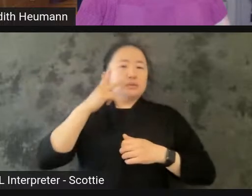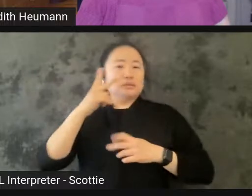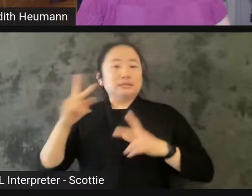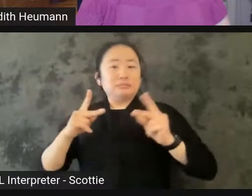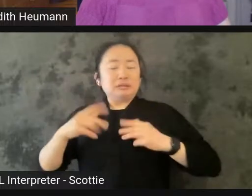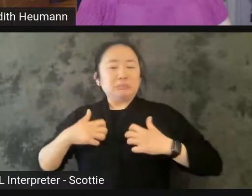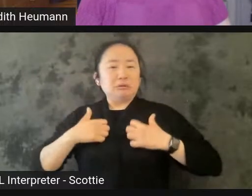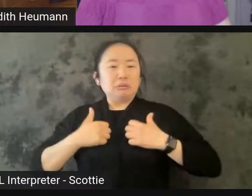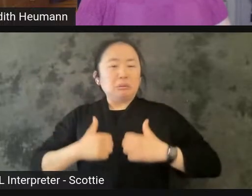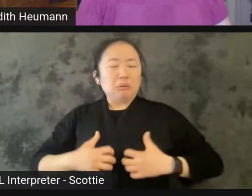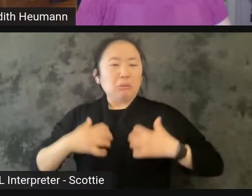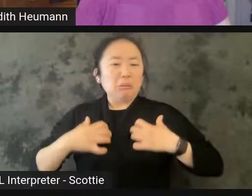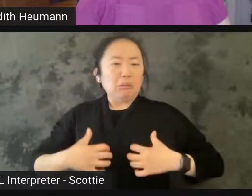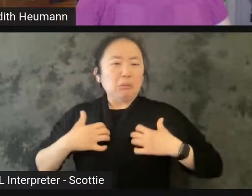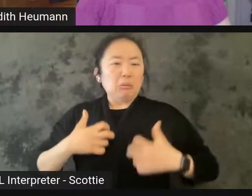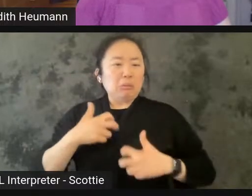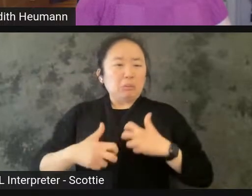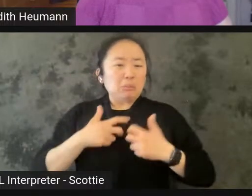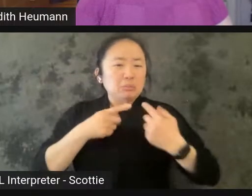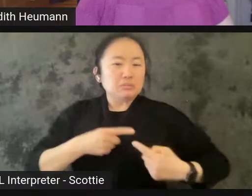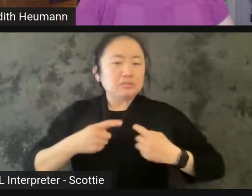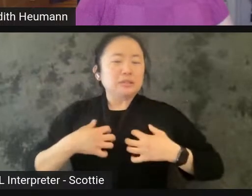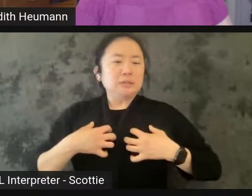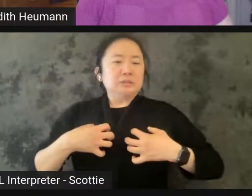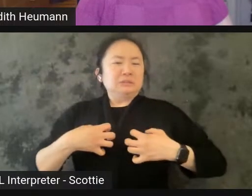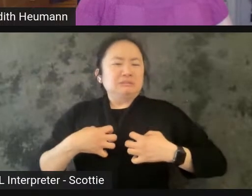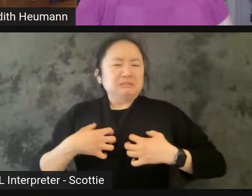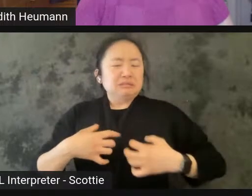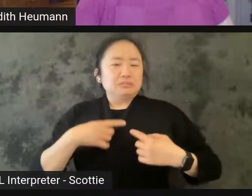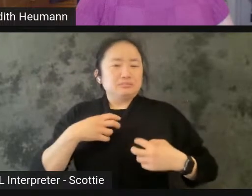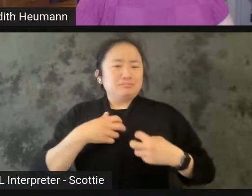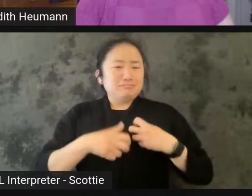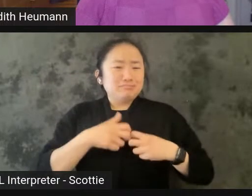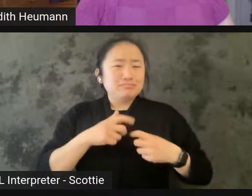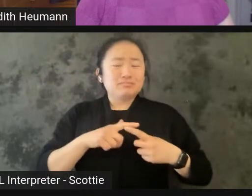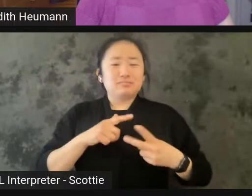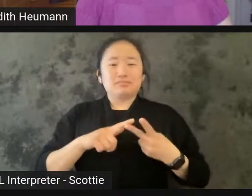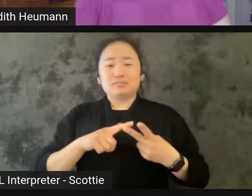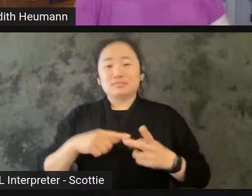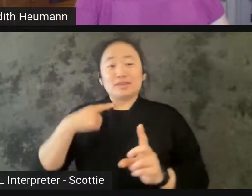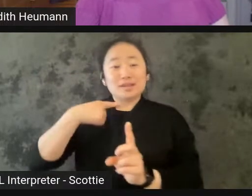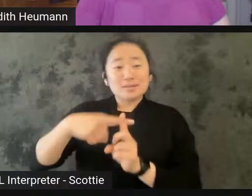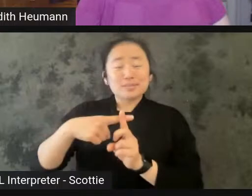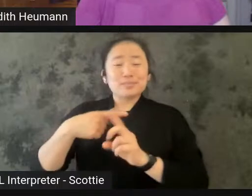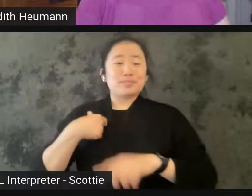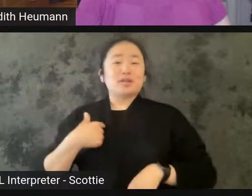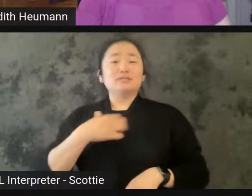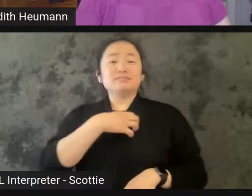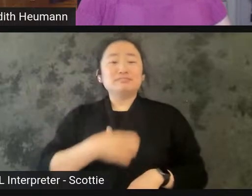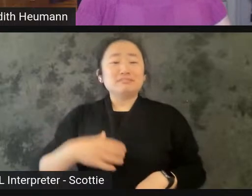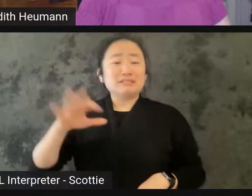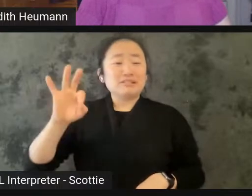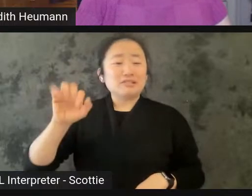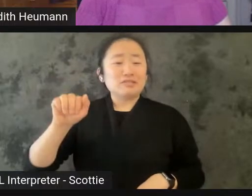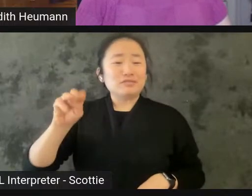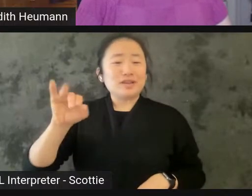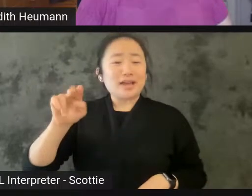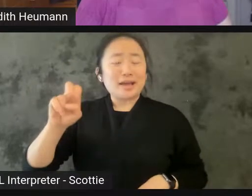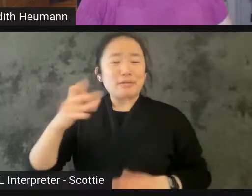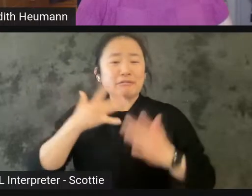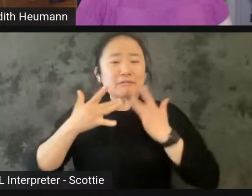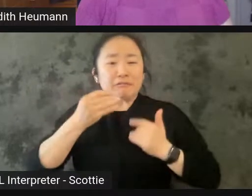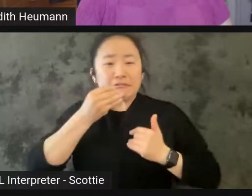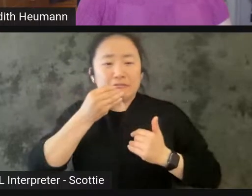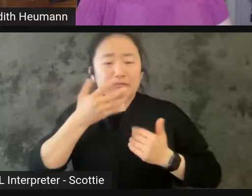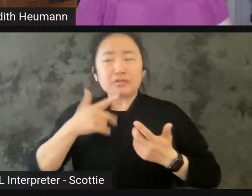other conditions, not even to speak about famine and refugees and the disabilities that are caused as a